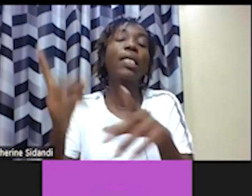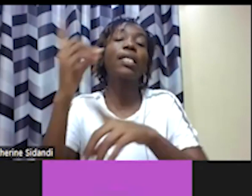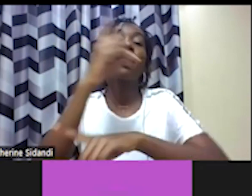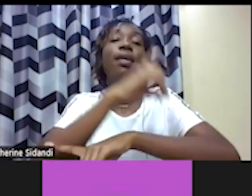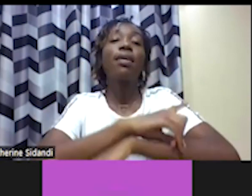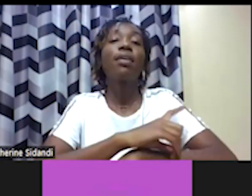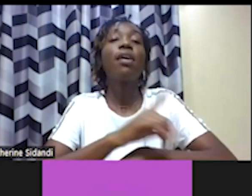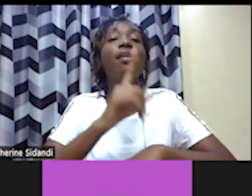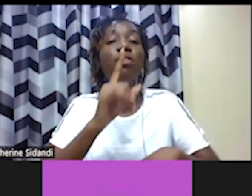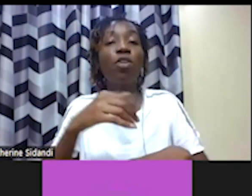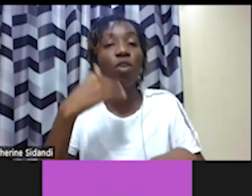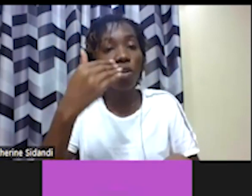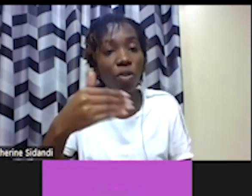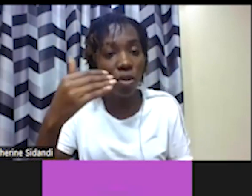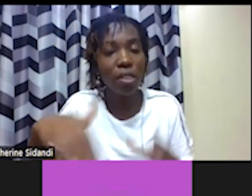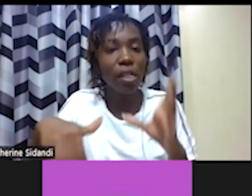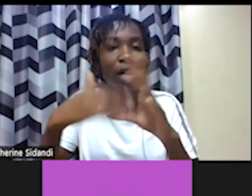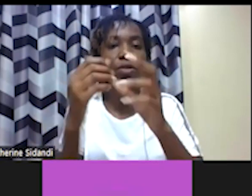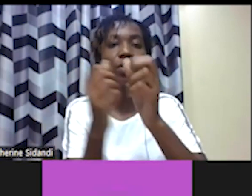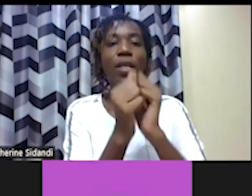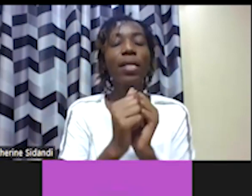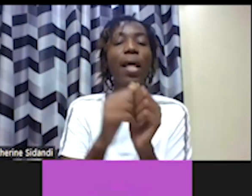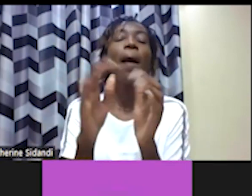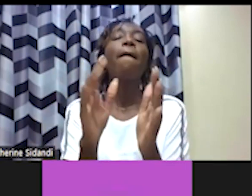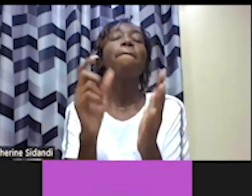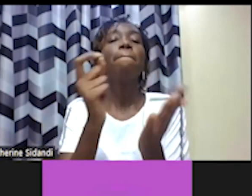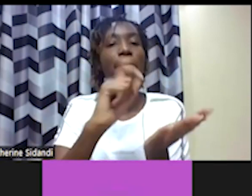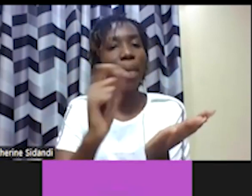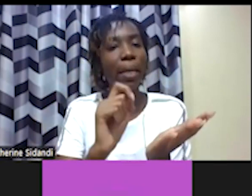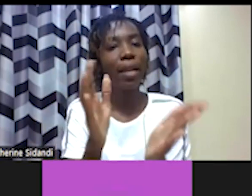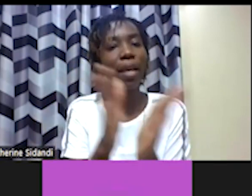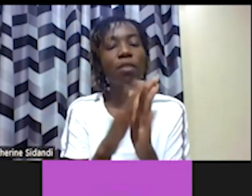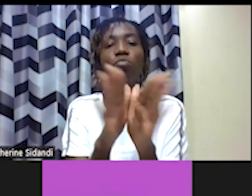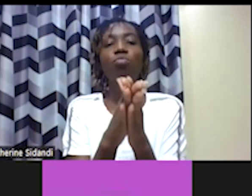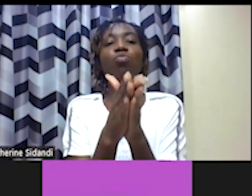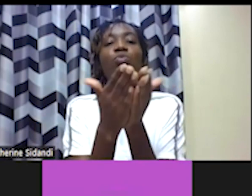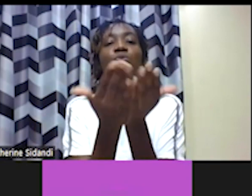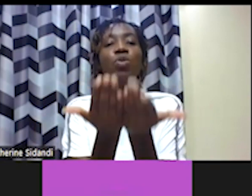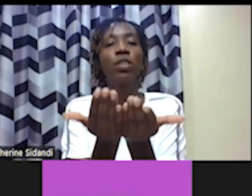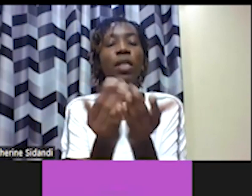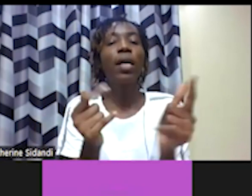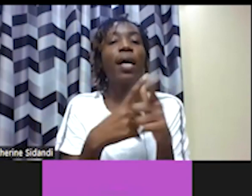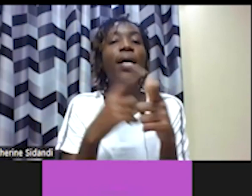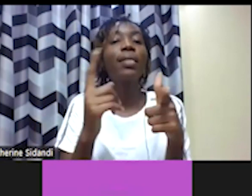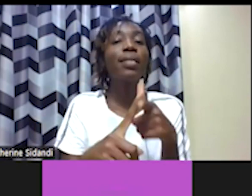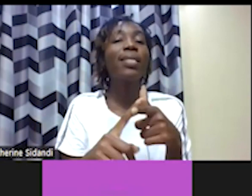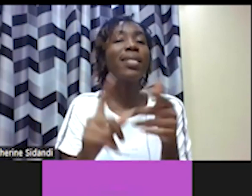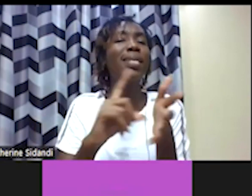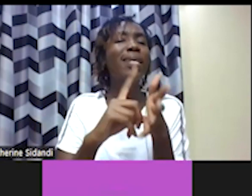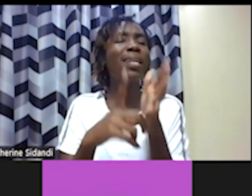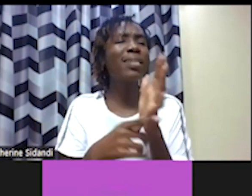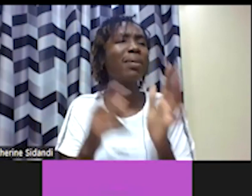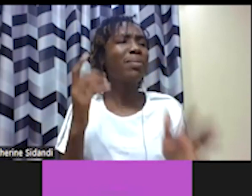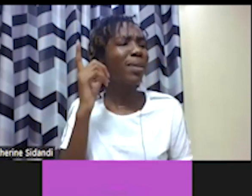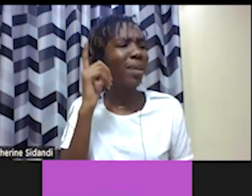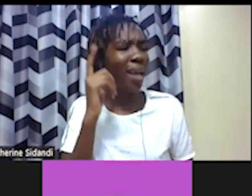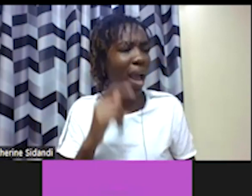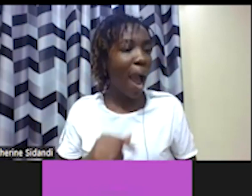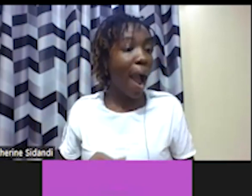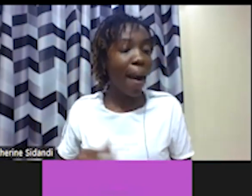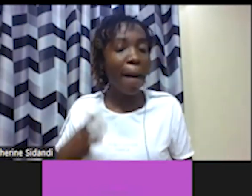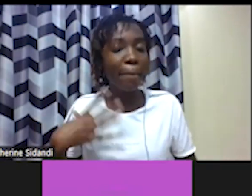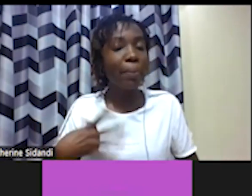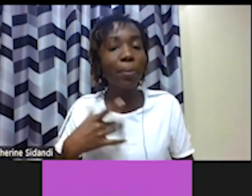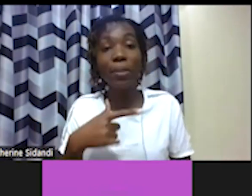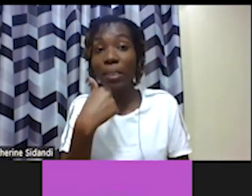always went out with a pen and a notebook, and I came to hear later on that people would say,